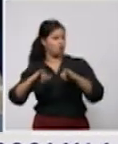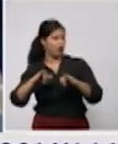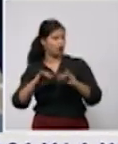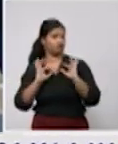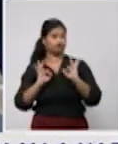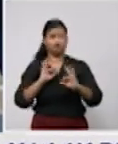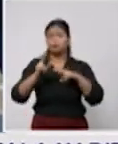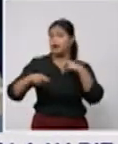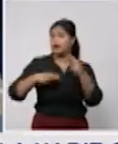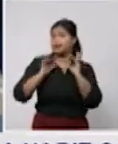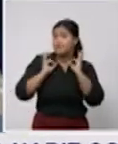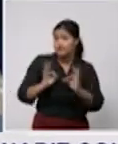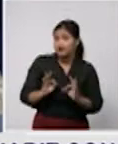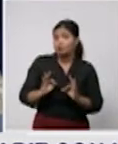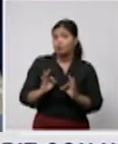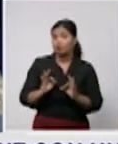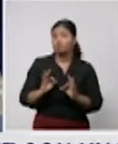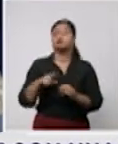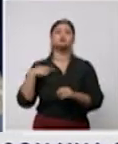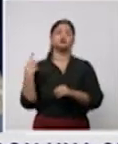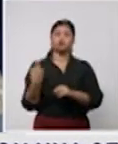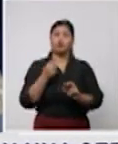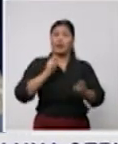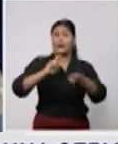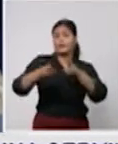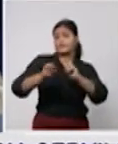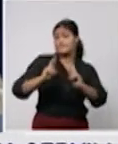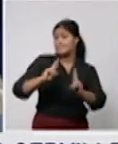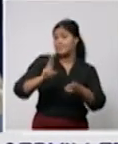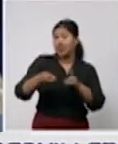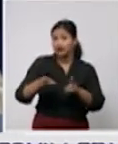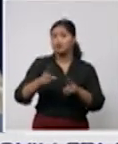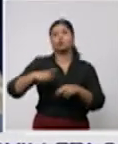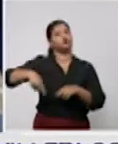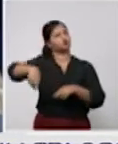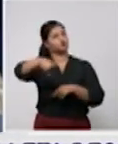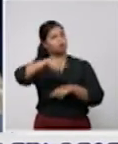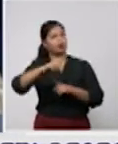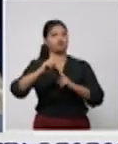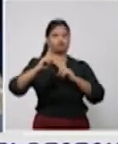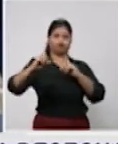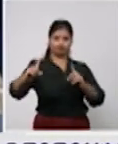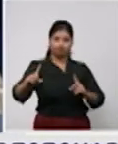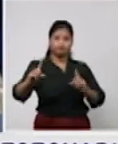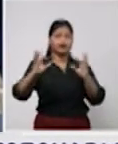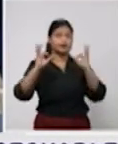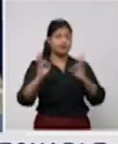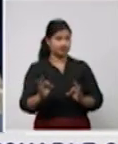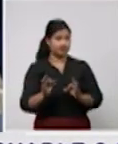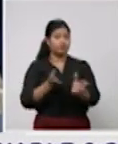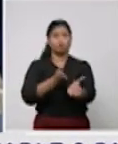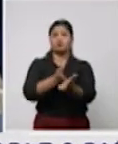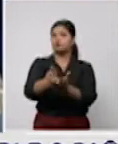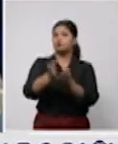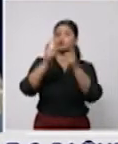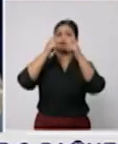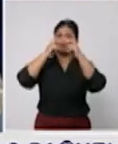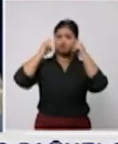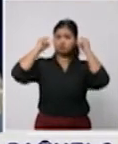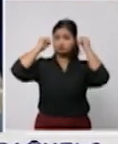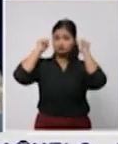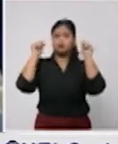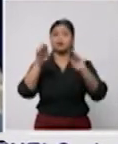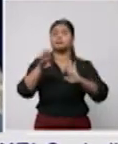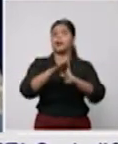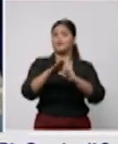despite social distancing, use their face masks as a means of protection and a means of